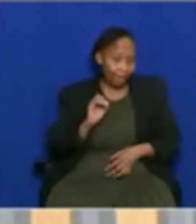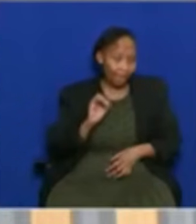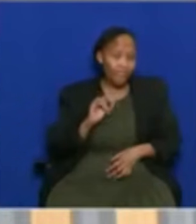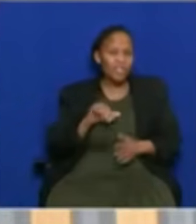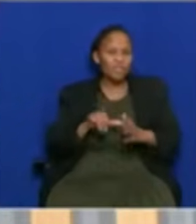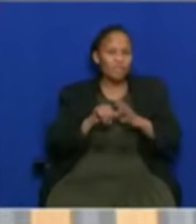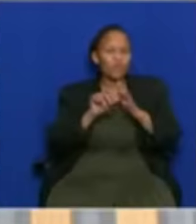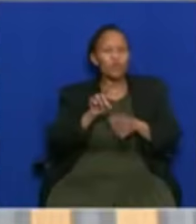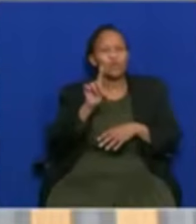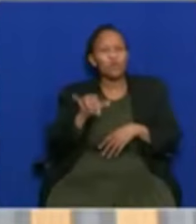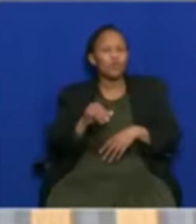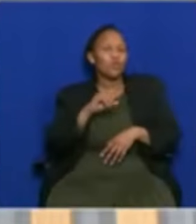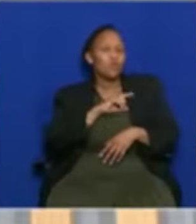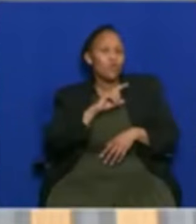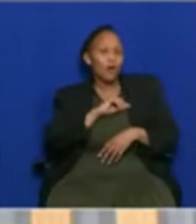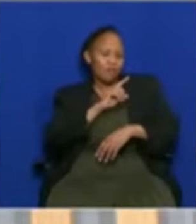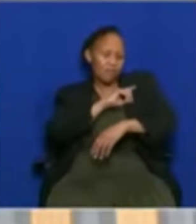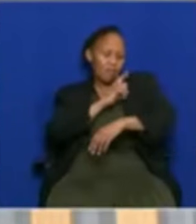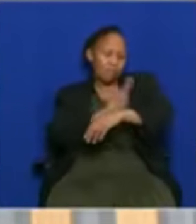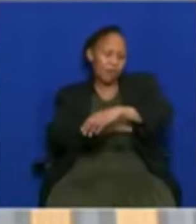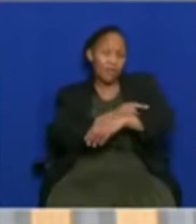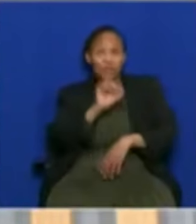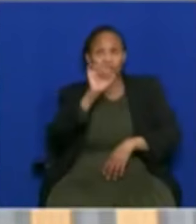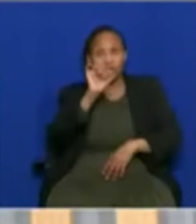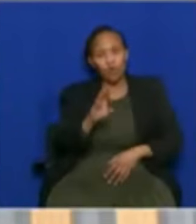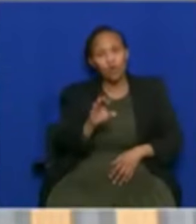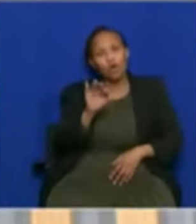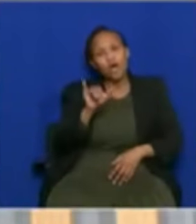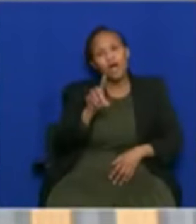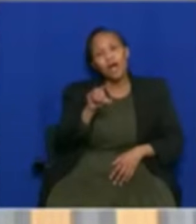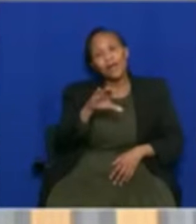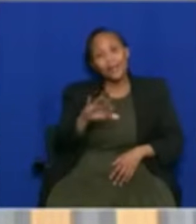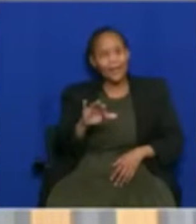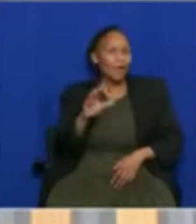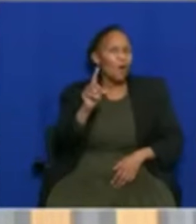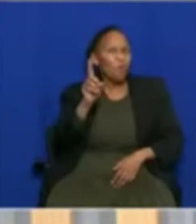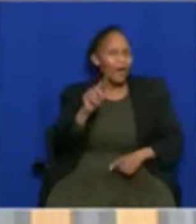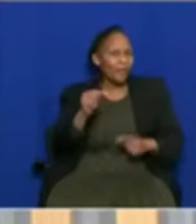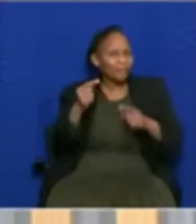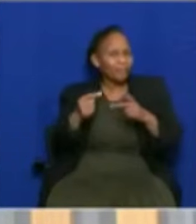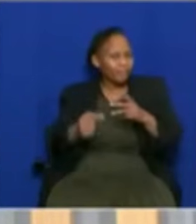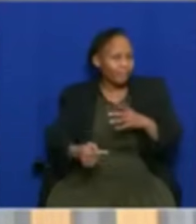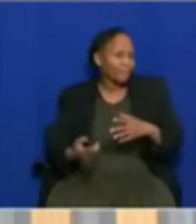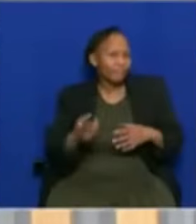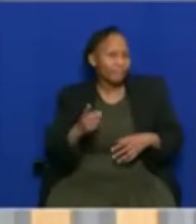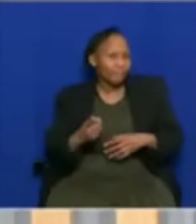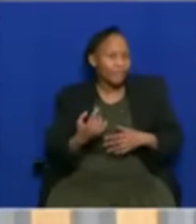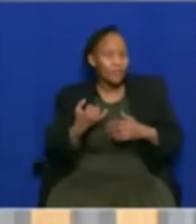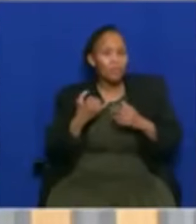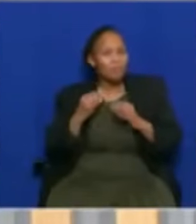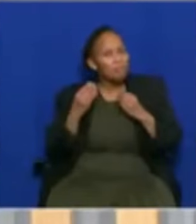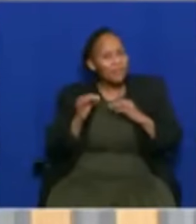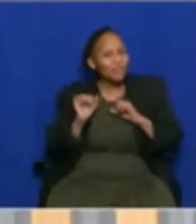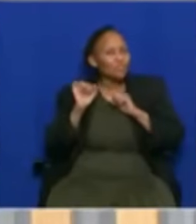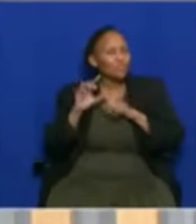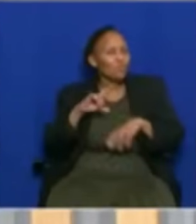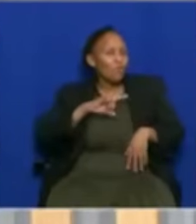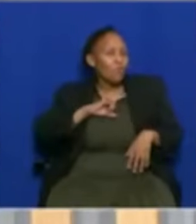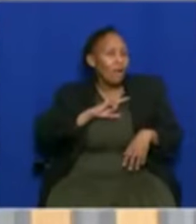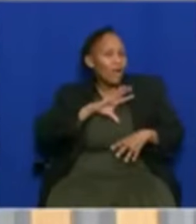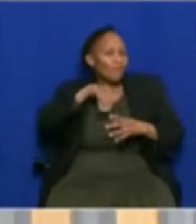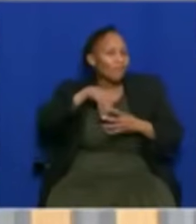of IDEC. That's what these questions are about. Why is it your business? You can say to us, in terms of section